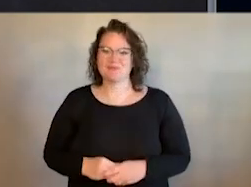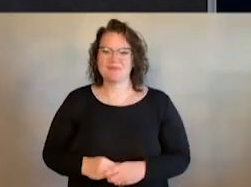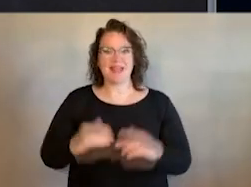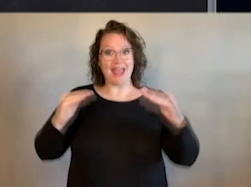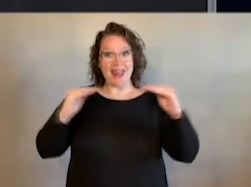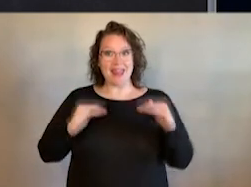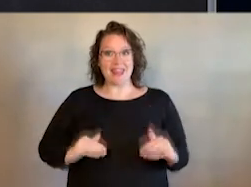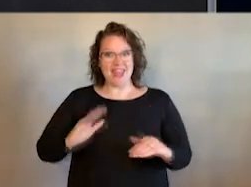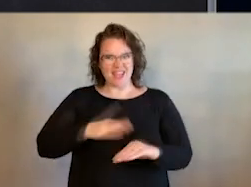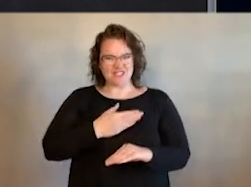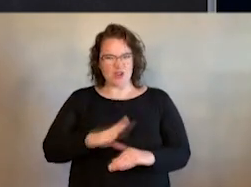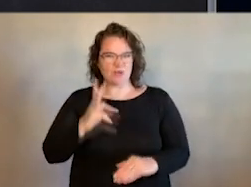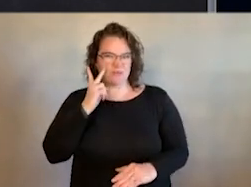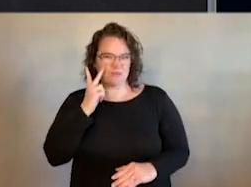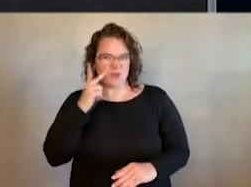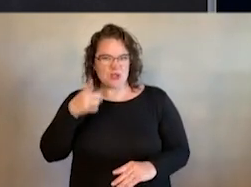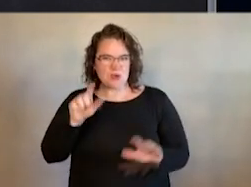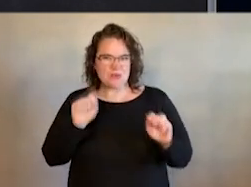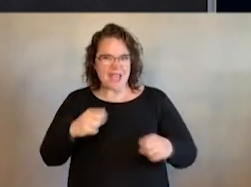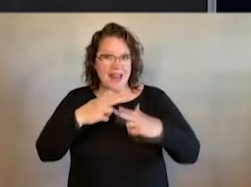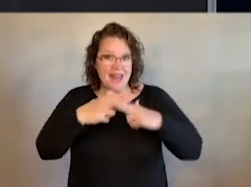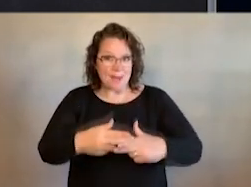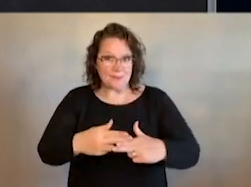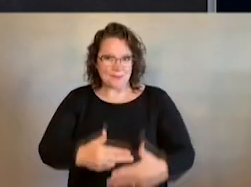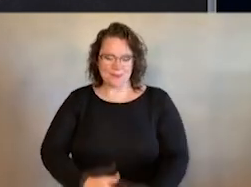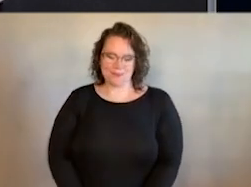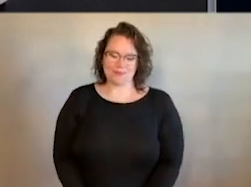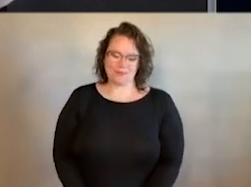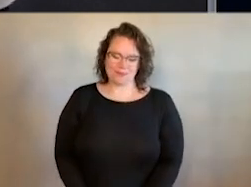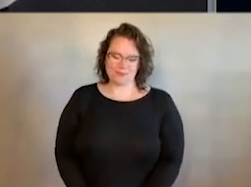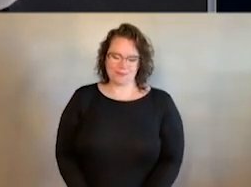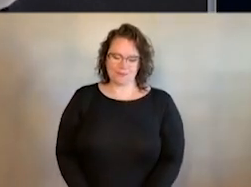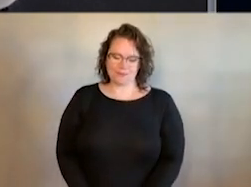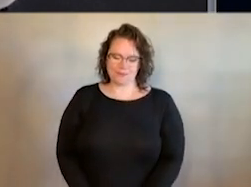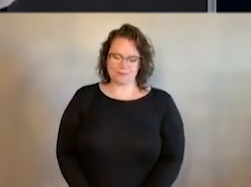Here's our next song. See if you can identify this one.